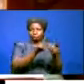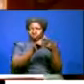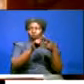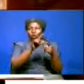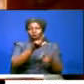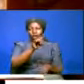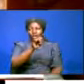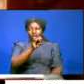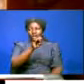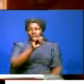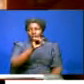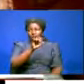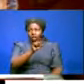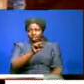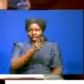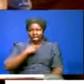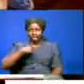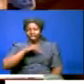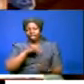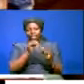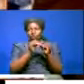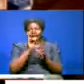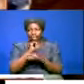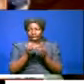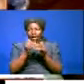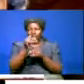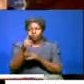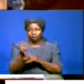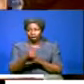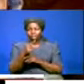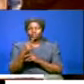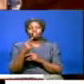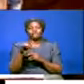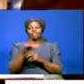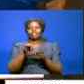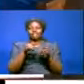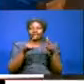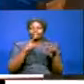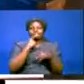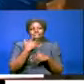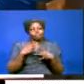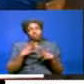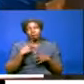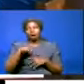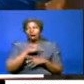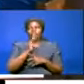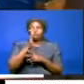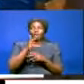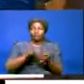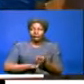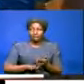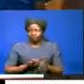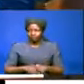We met, and after 1 month, as I said, he started telling people we are getting married. Aidha, Daktari